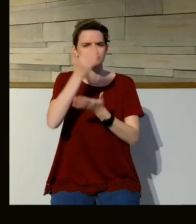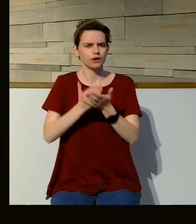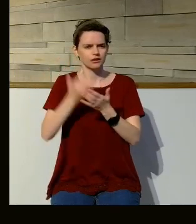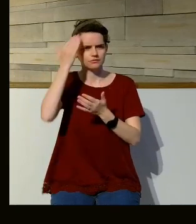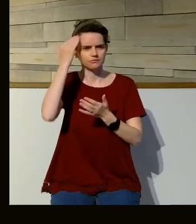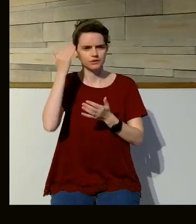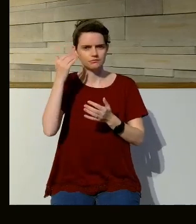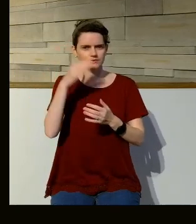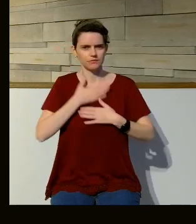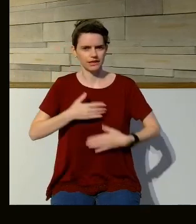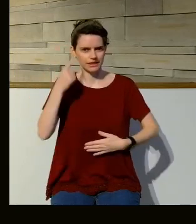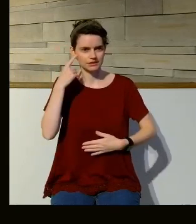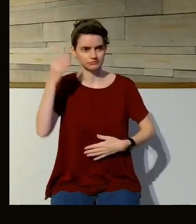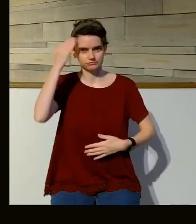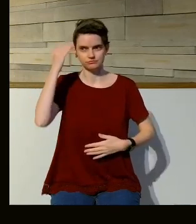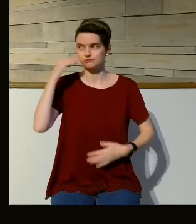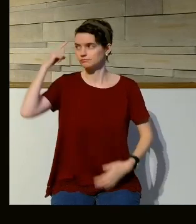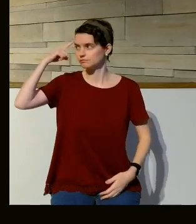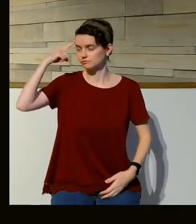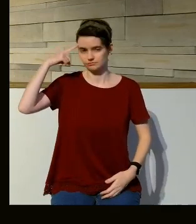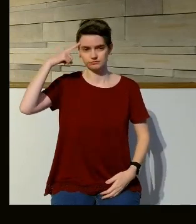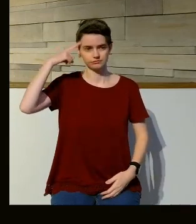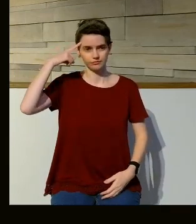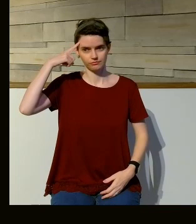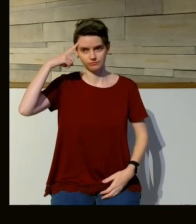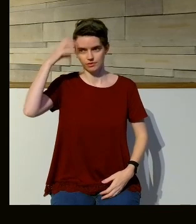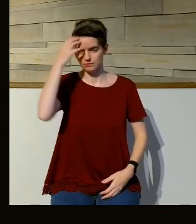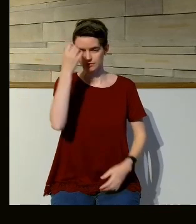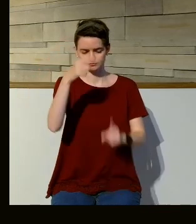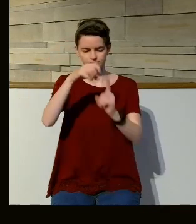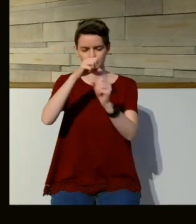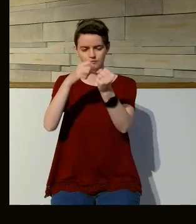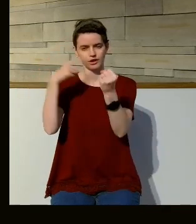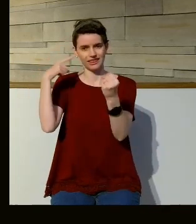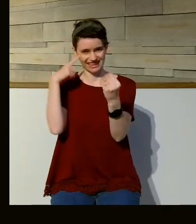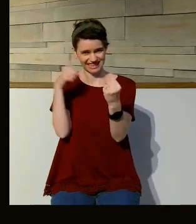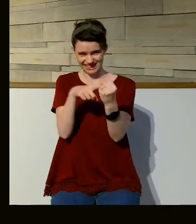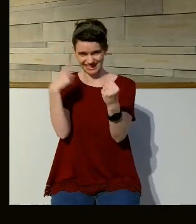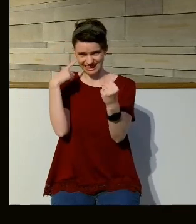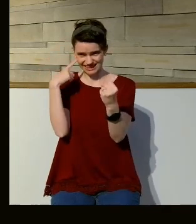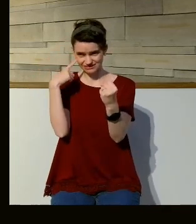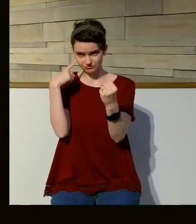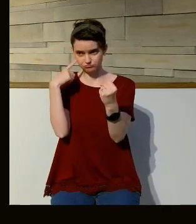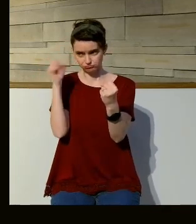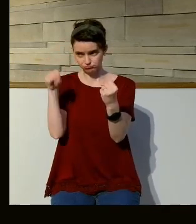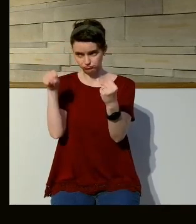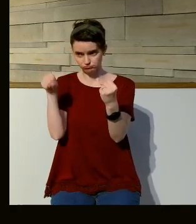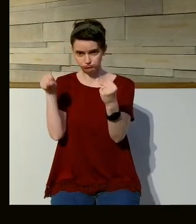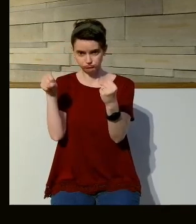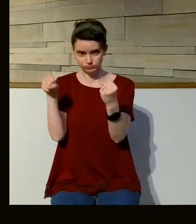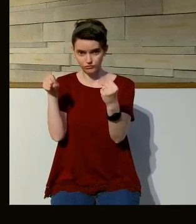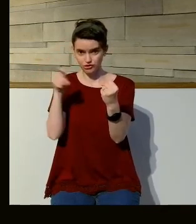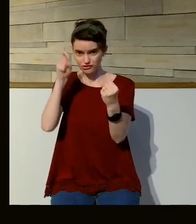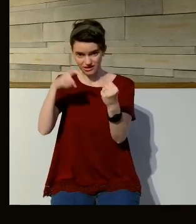Okay. I see this. Brain. Does your brain think? Okay, I see heads nodding yes.